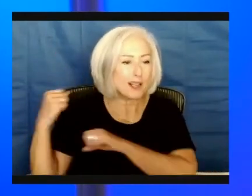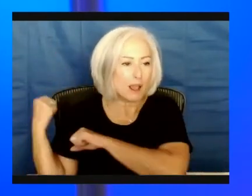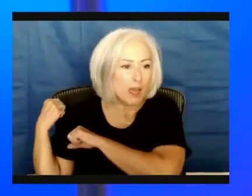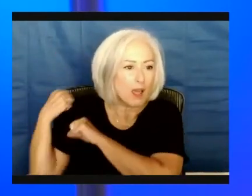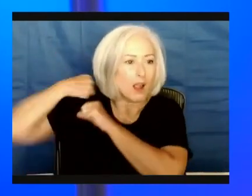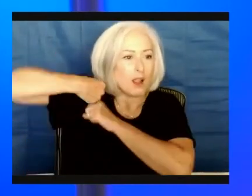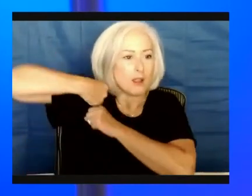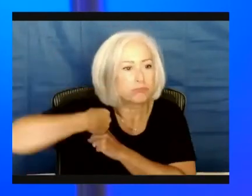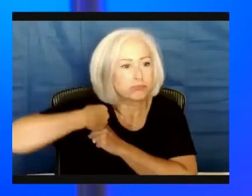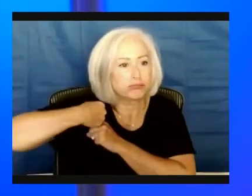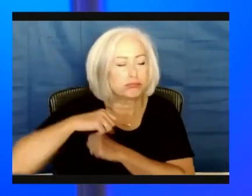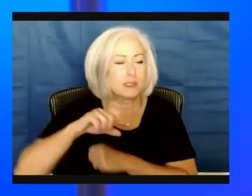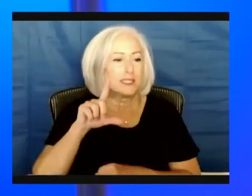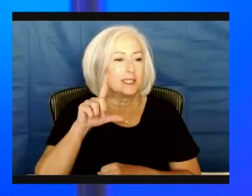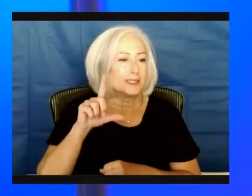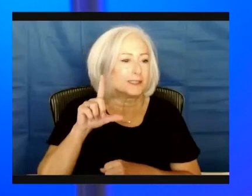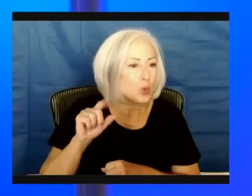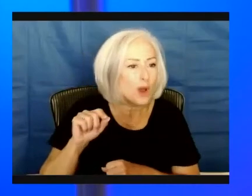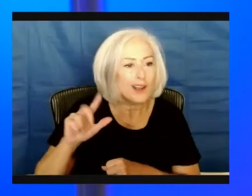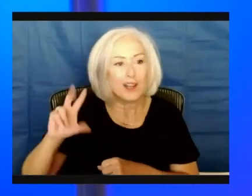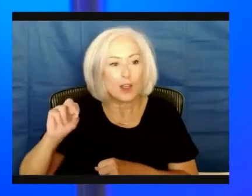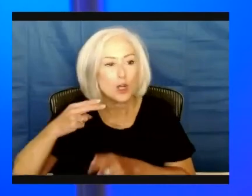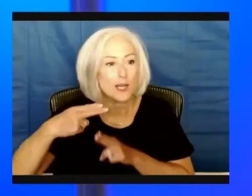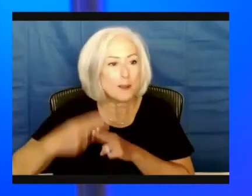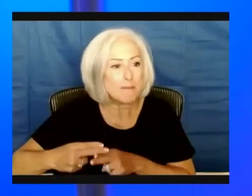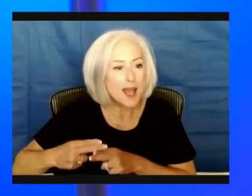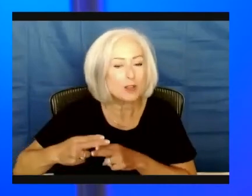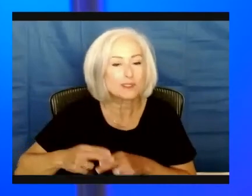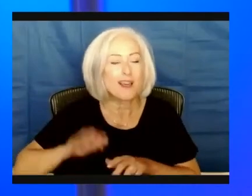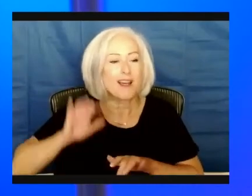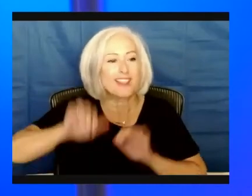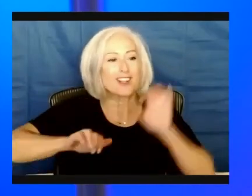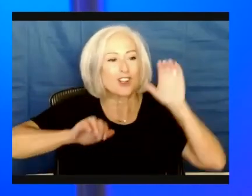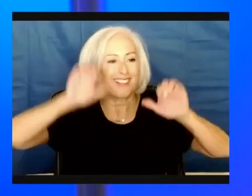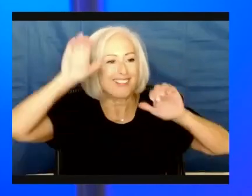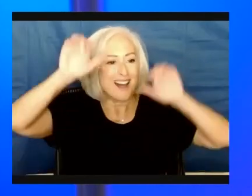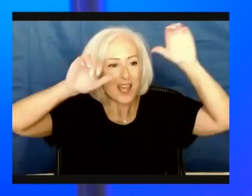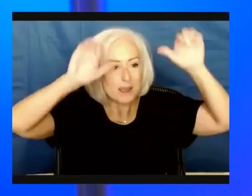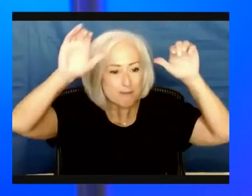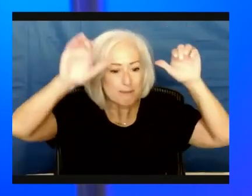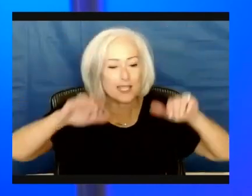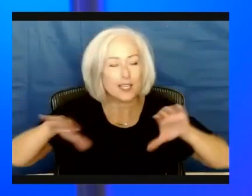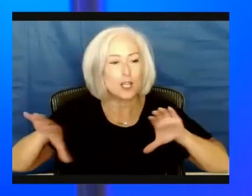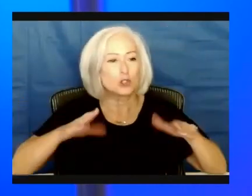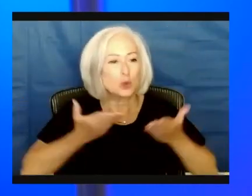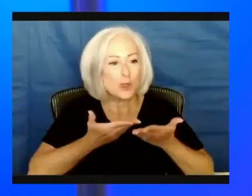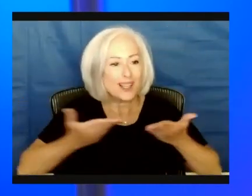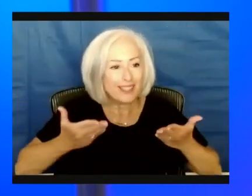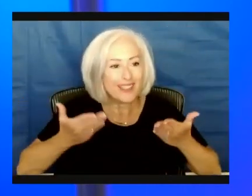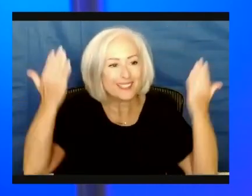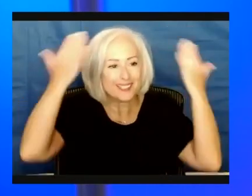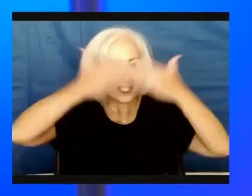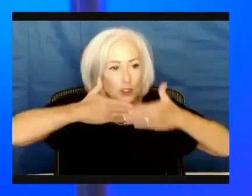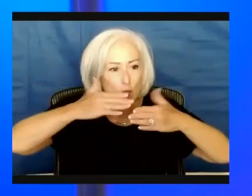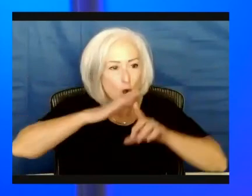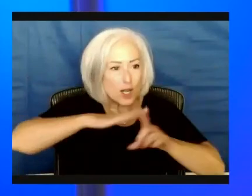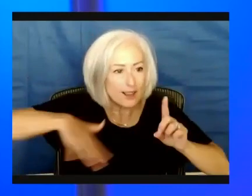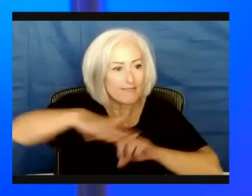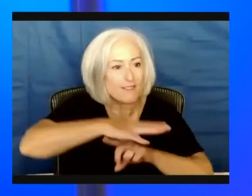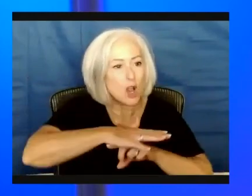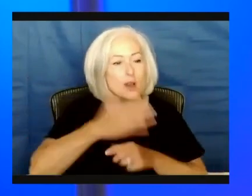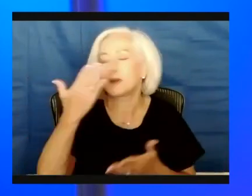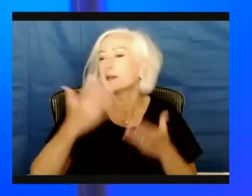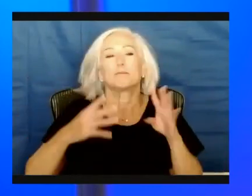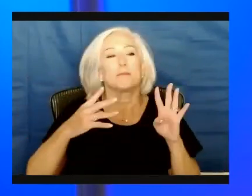pounds, and bringing it to the site. They're climbing structures. They're doing things in dark environments. There may be power lines involved in certain